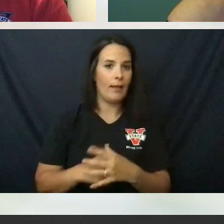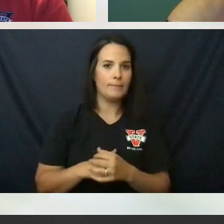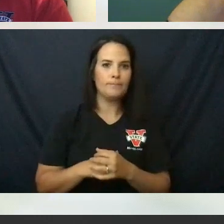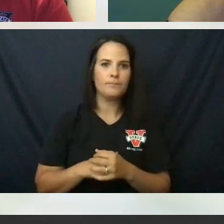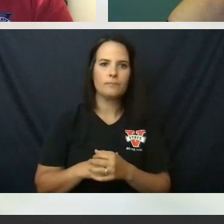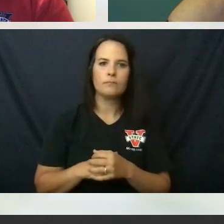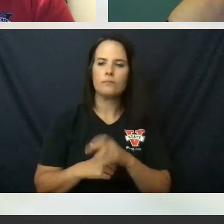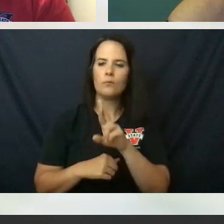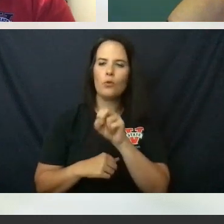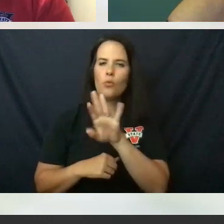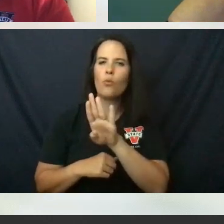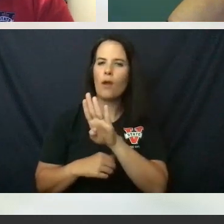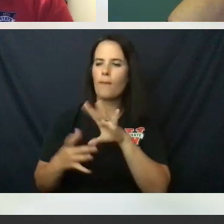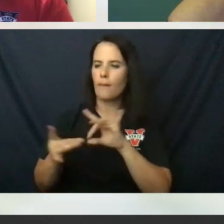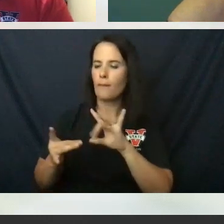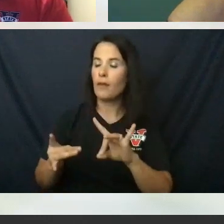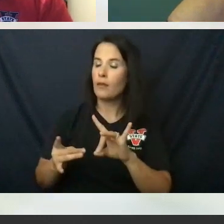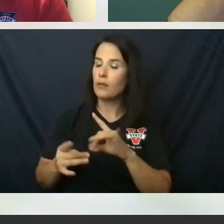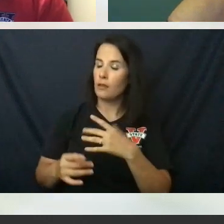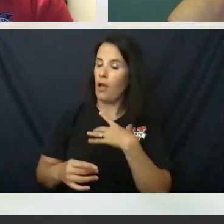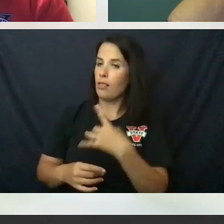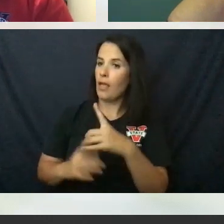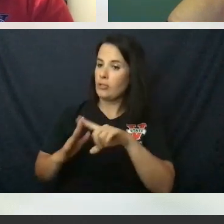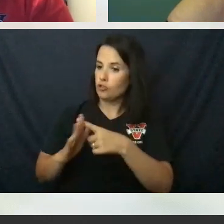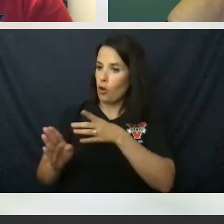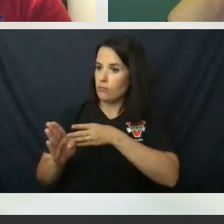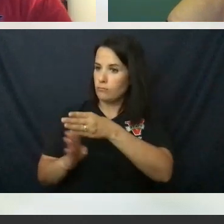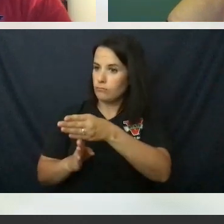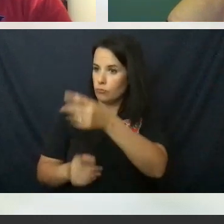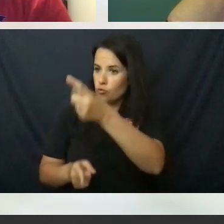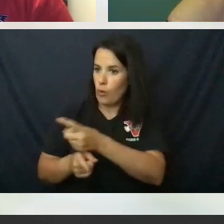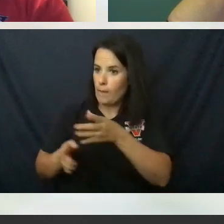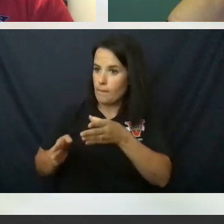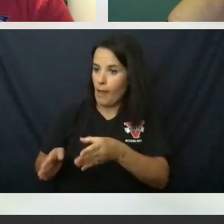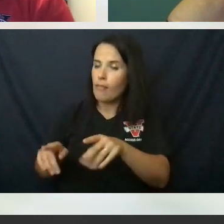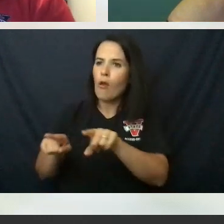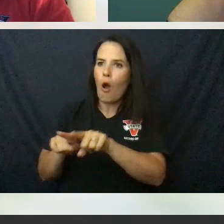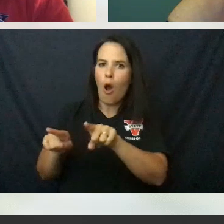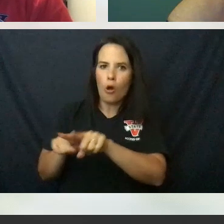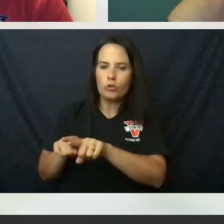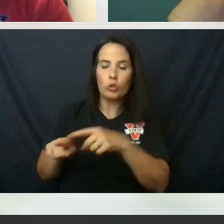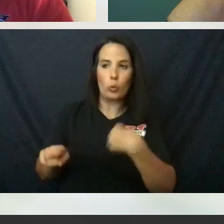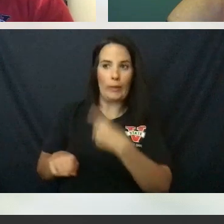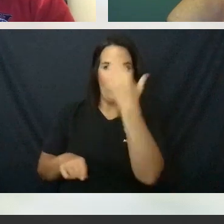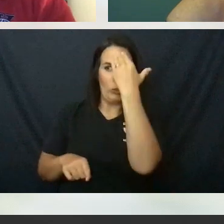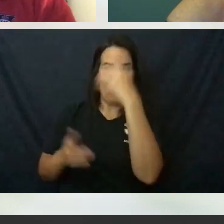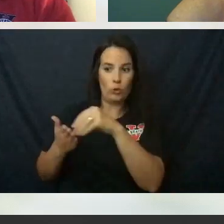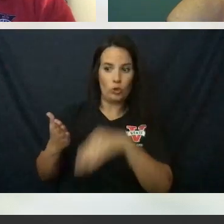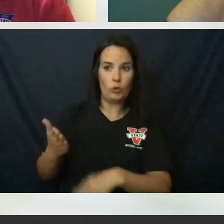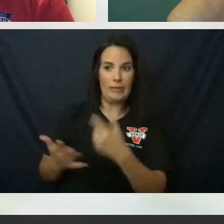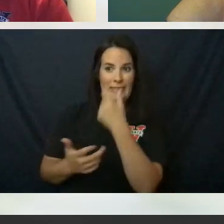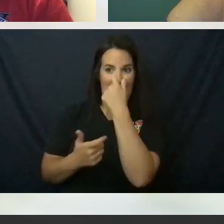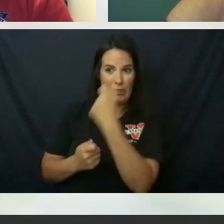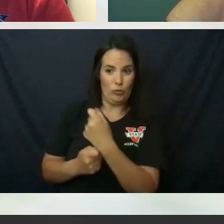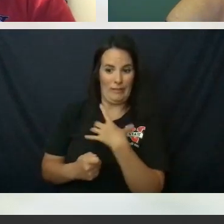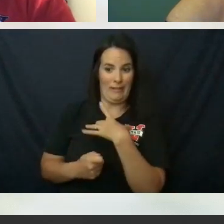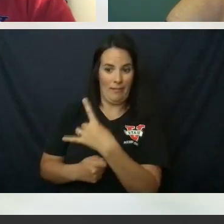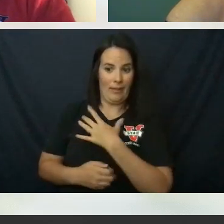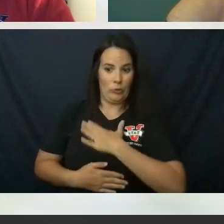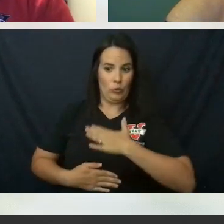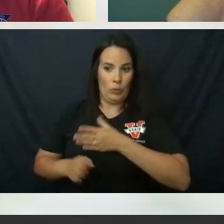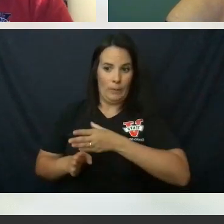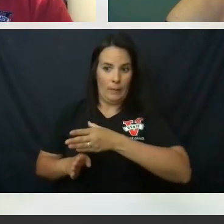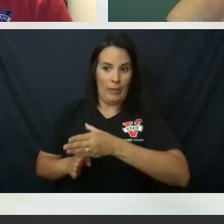only does it getting them started in the right pathway get them done earlier, typically what we know is if a student is interested in what they're studying, they're going to have a